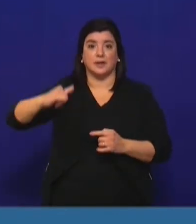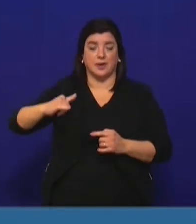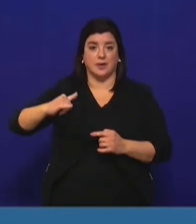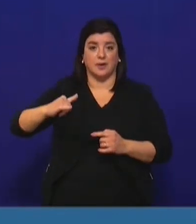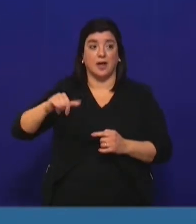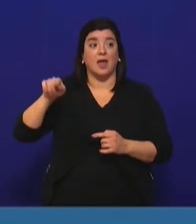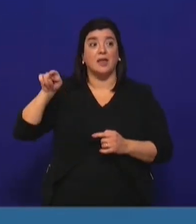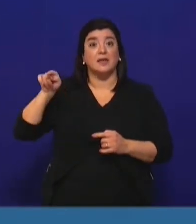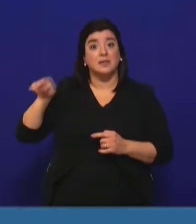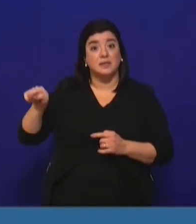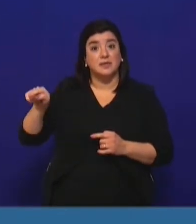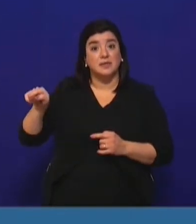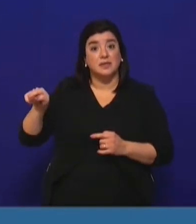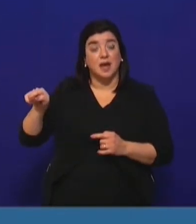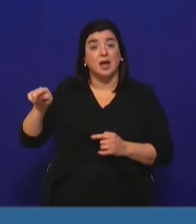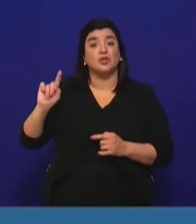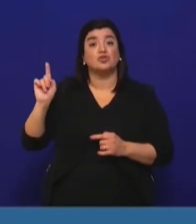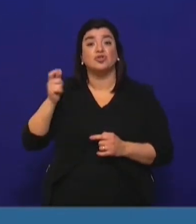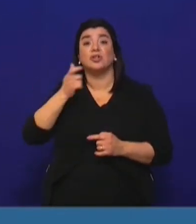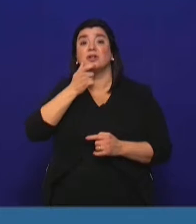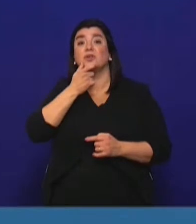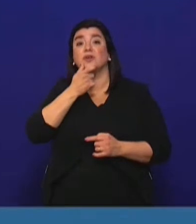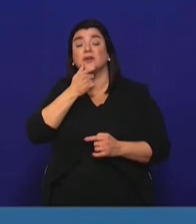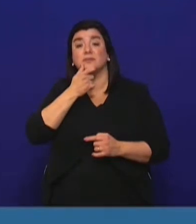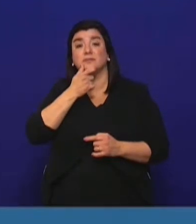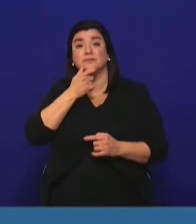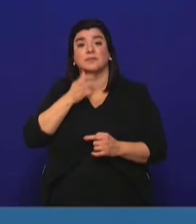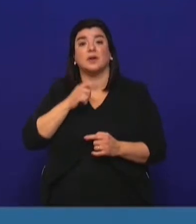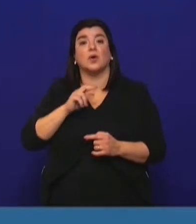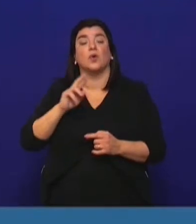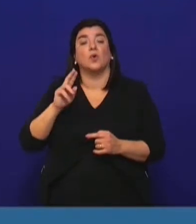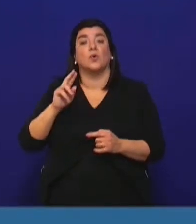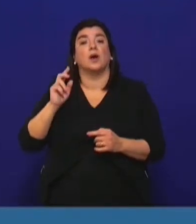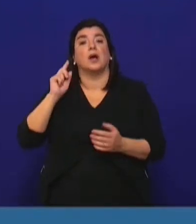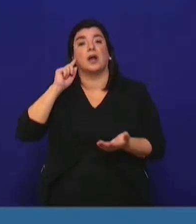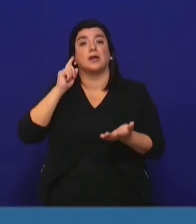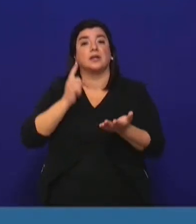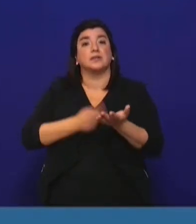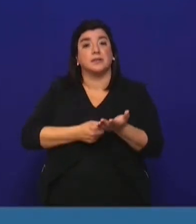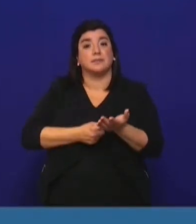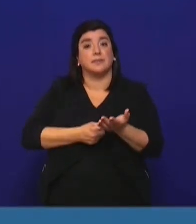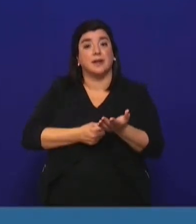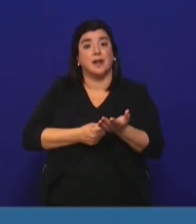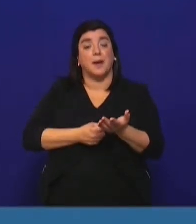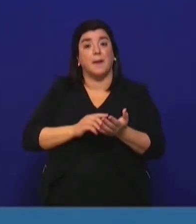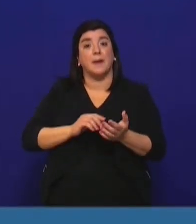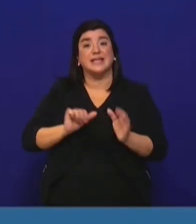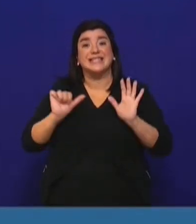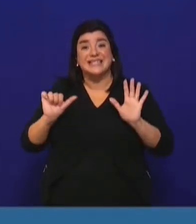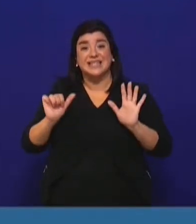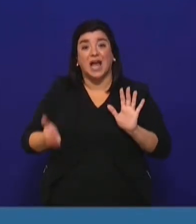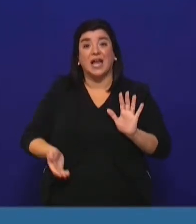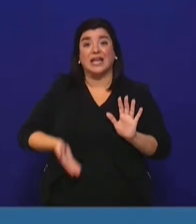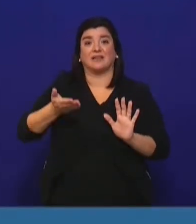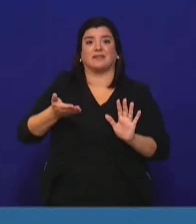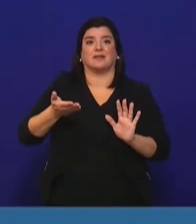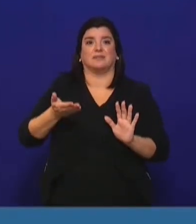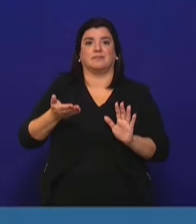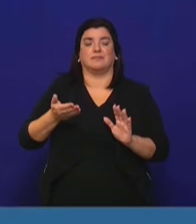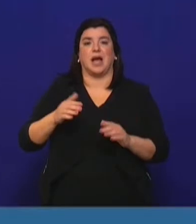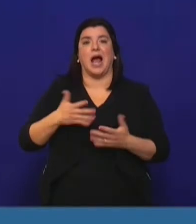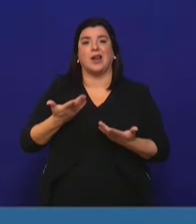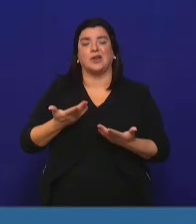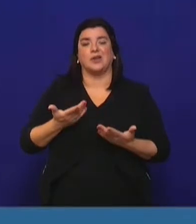was the UK variant, and also a total of another 6 people. So that was